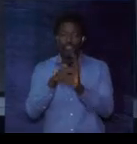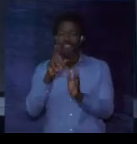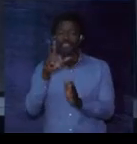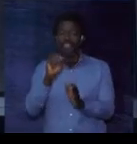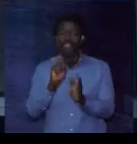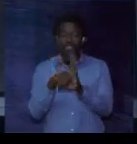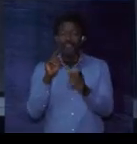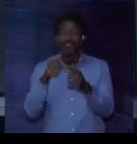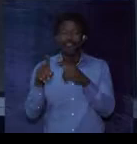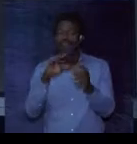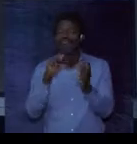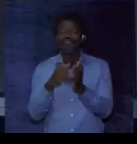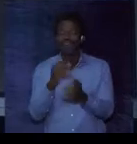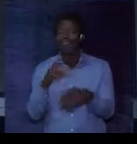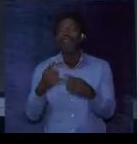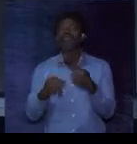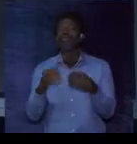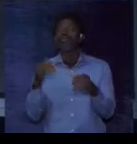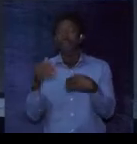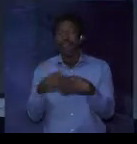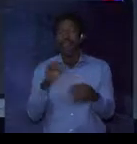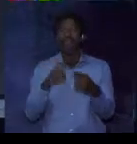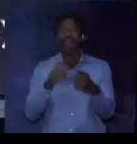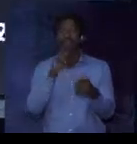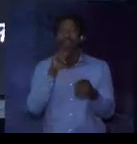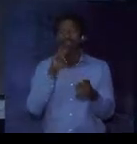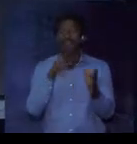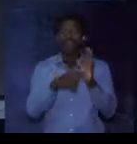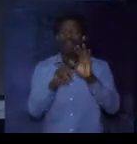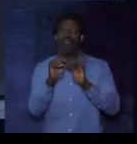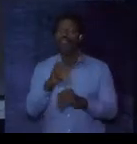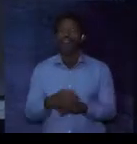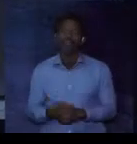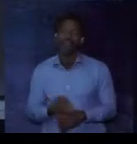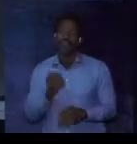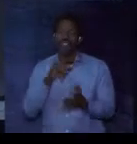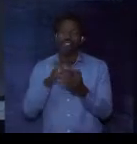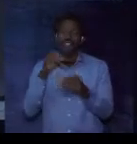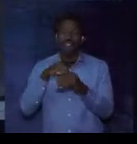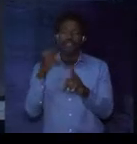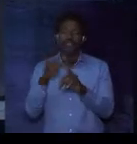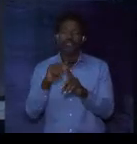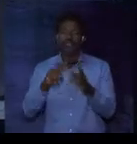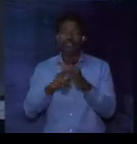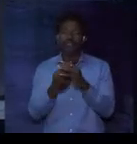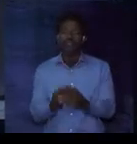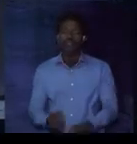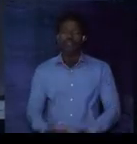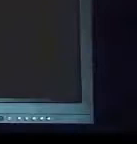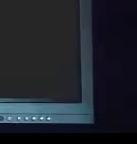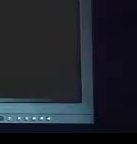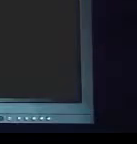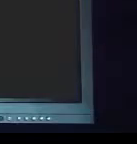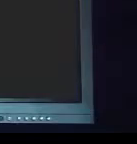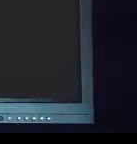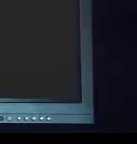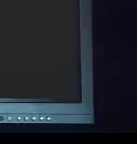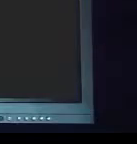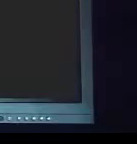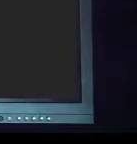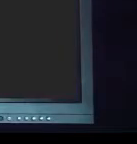30 seconds to do this, and I'll be right back to show you the correct answers. You have to write this in words. Begin.